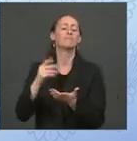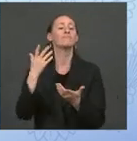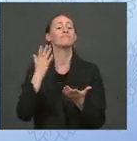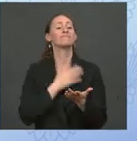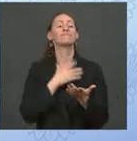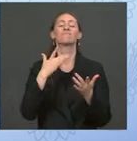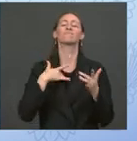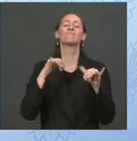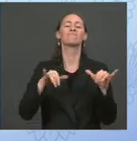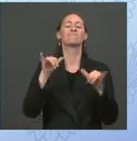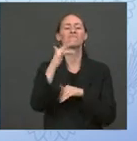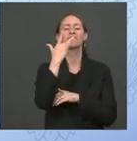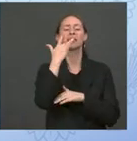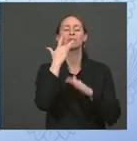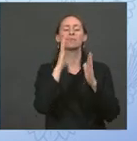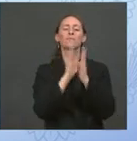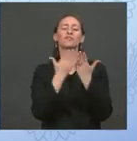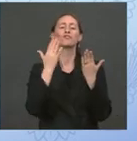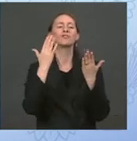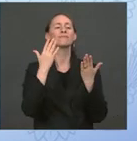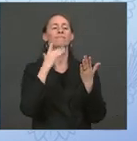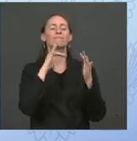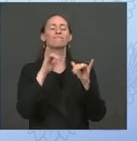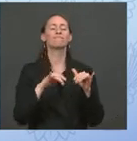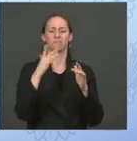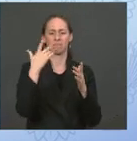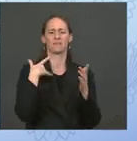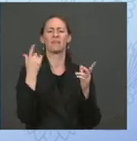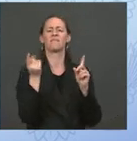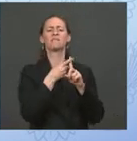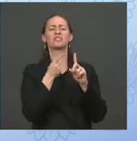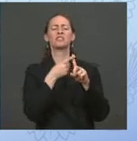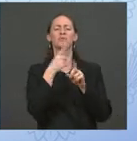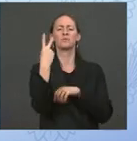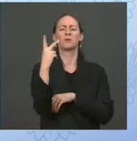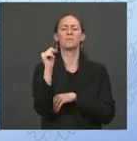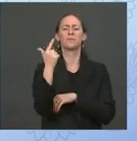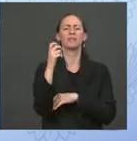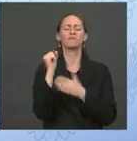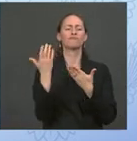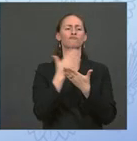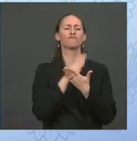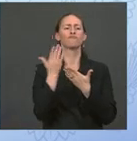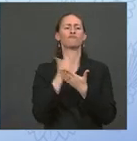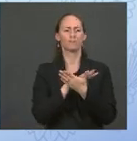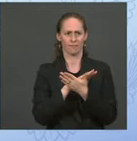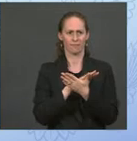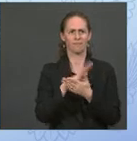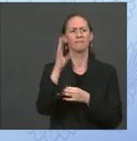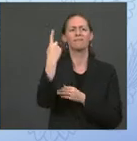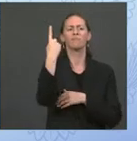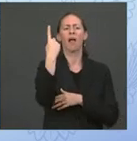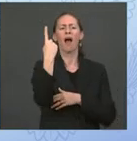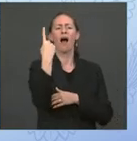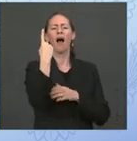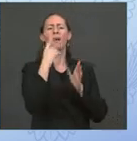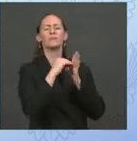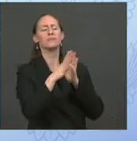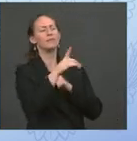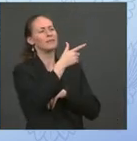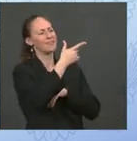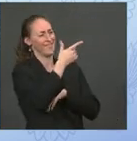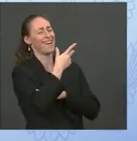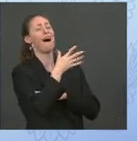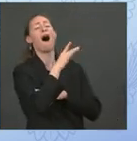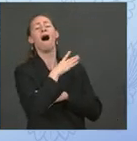spoke up and said, Mrs. Tabitha, you have a nice voice, but you talk too much. And I was